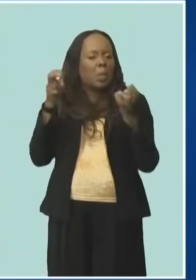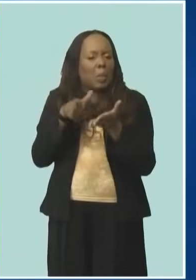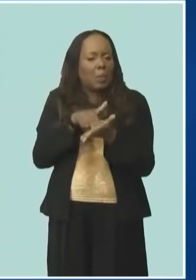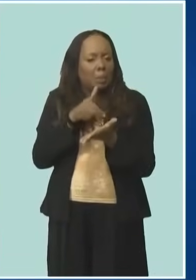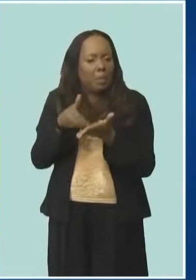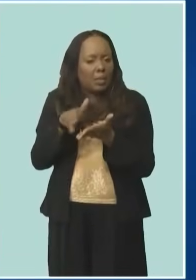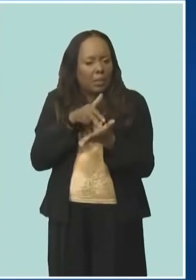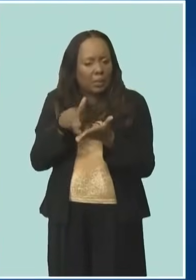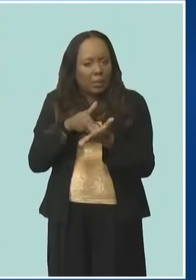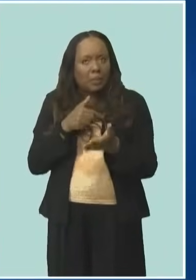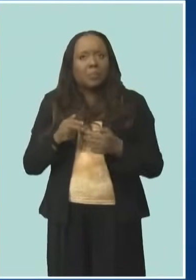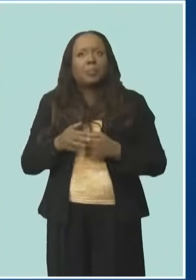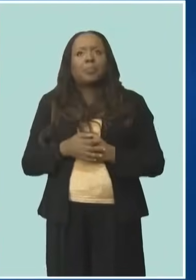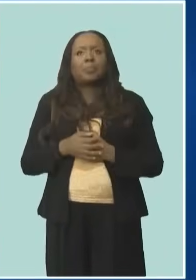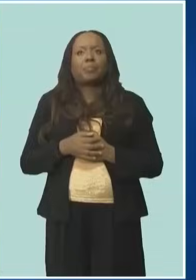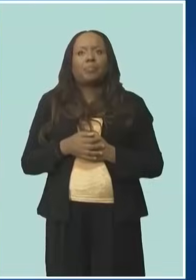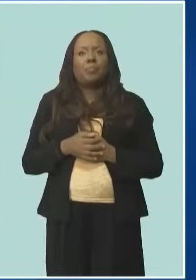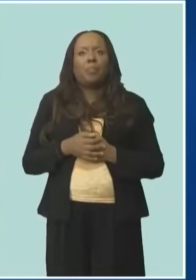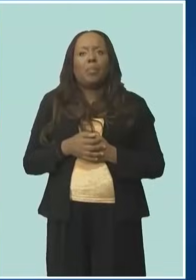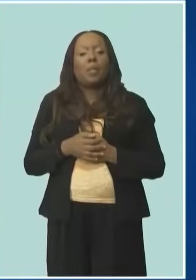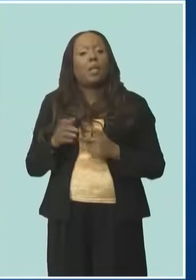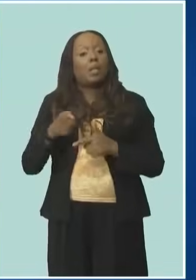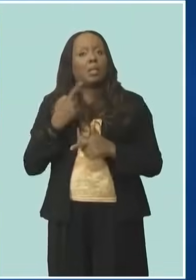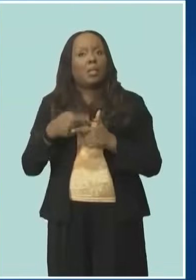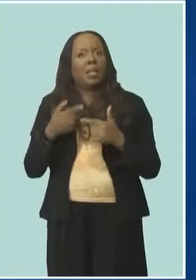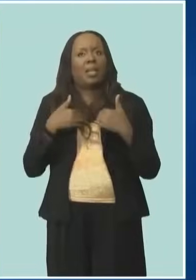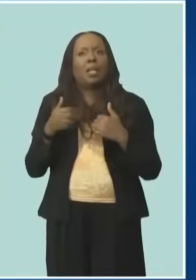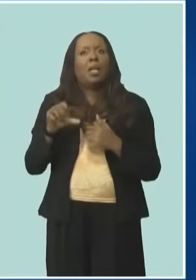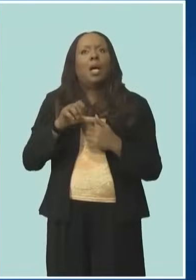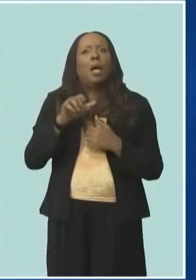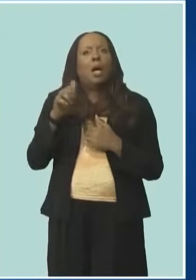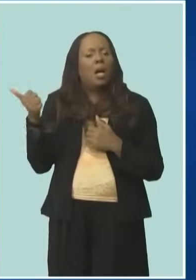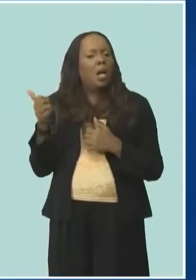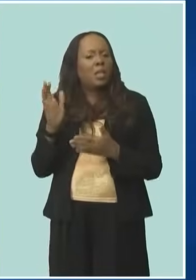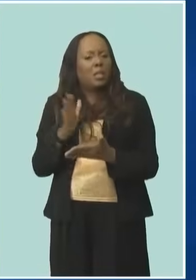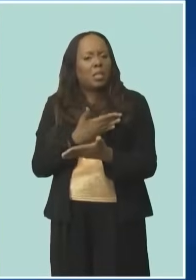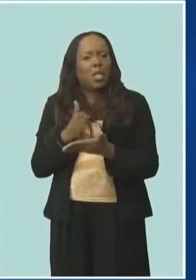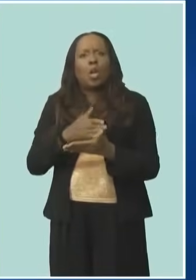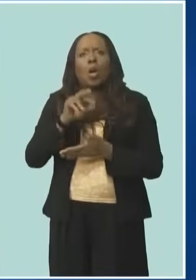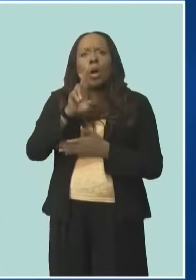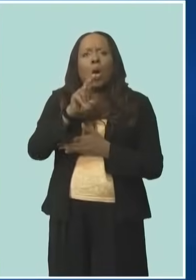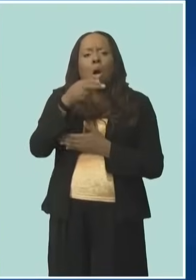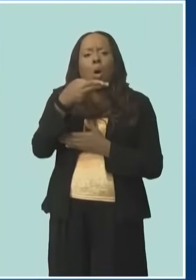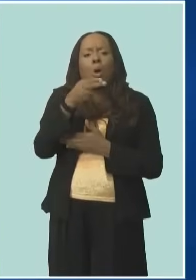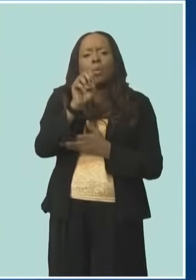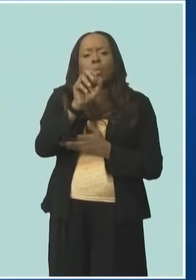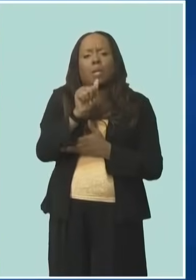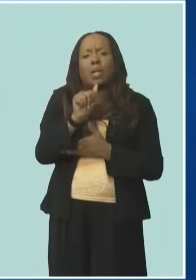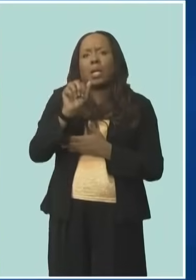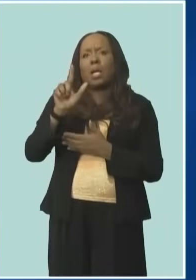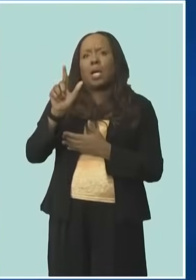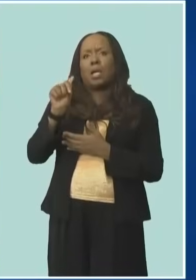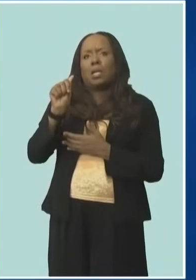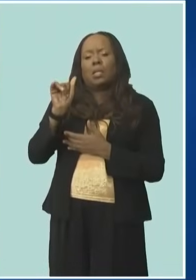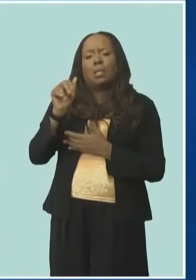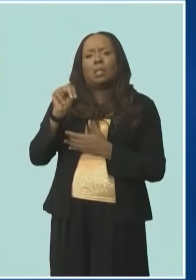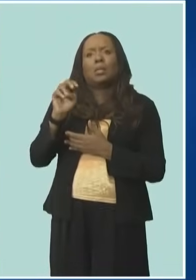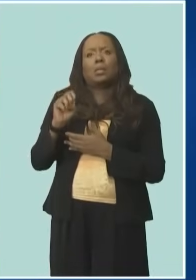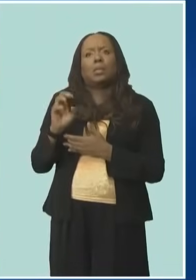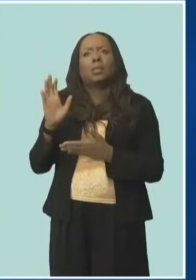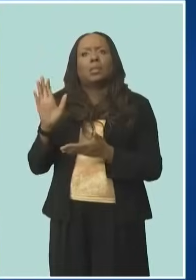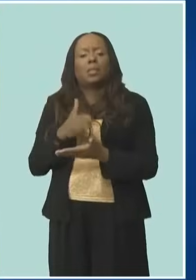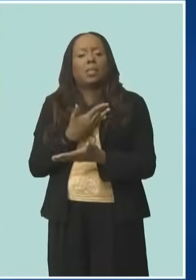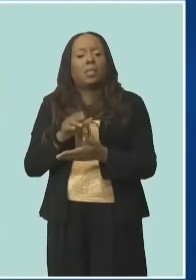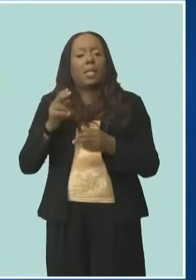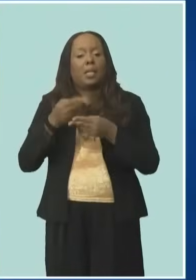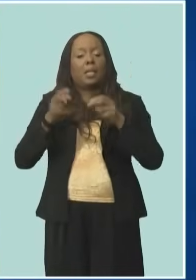followed by Darlin, Collateral, and Asphalt. Artist Ria Lane joined him on stage to perform their collaboration, My Person.